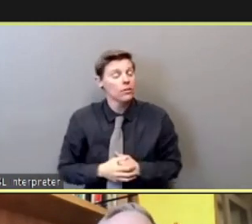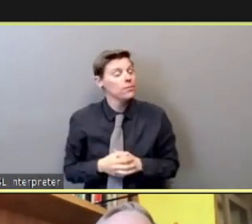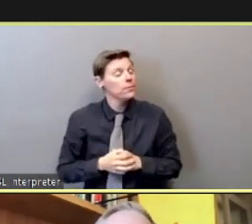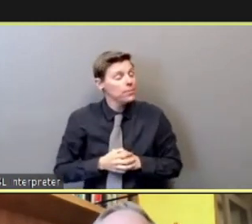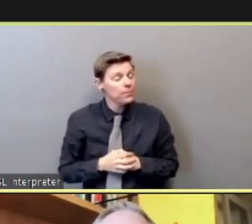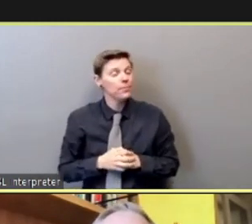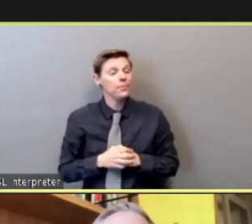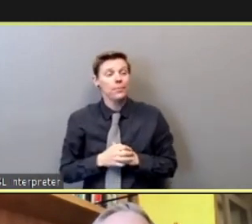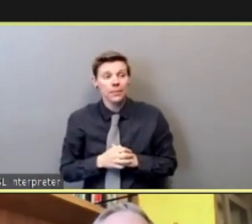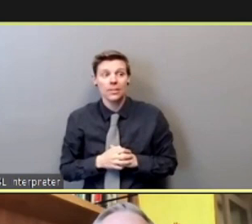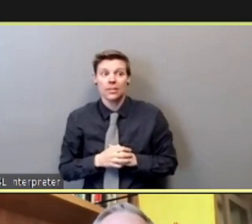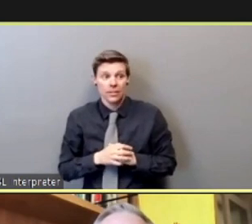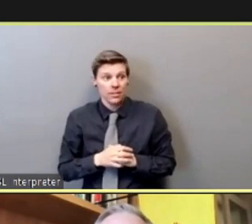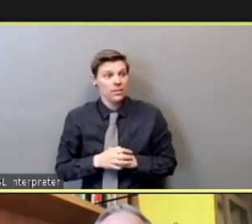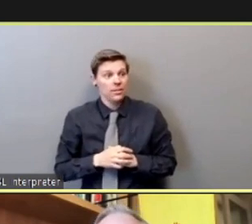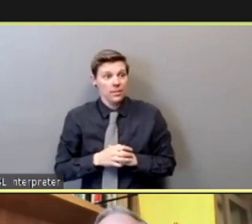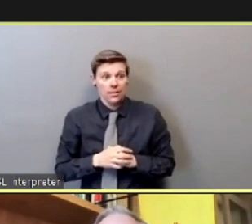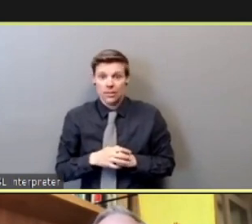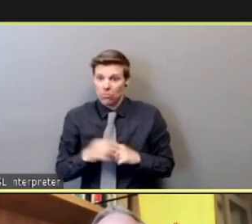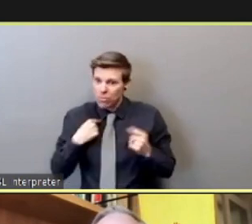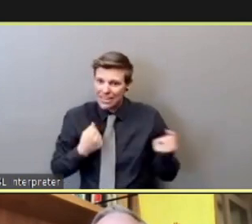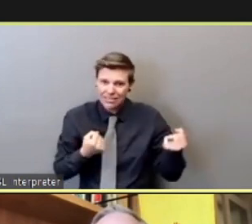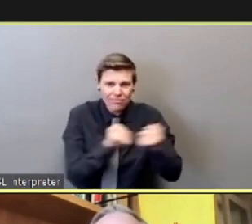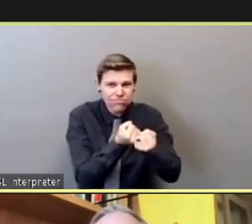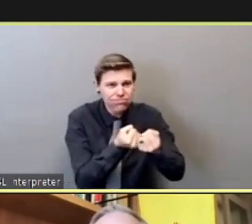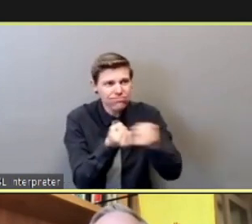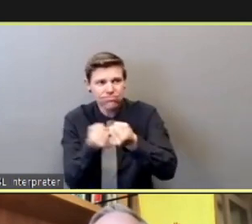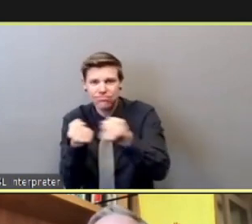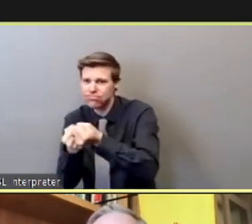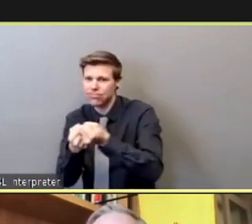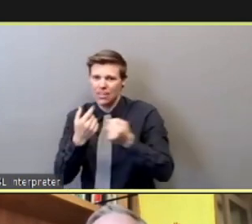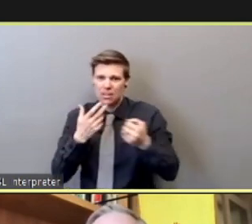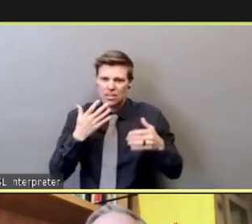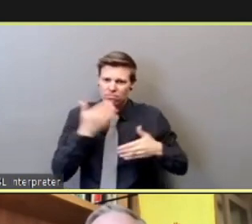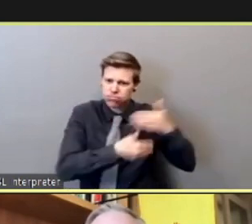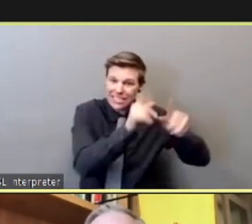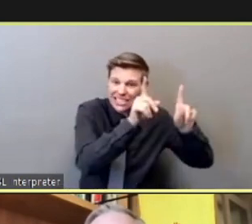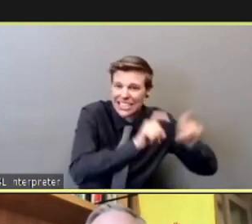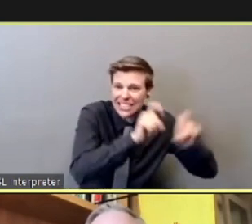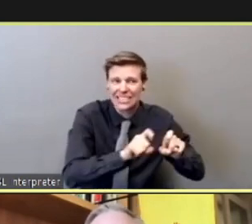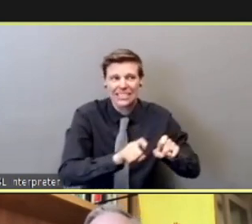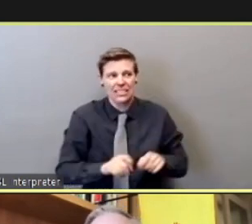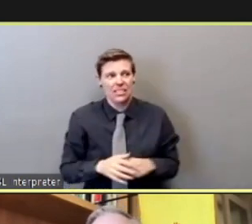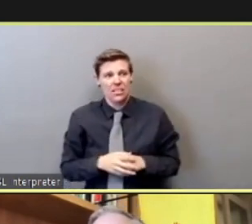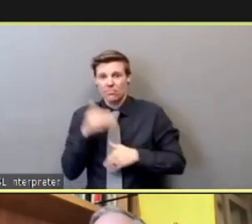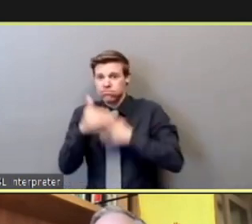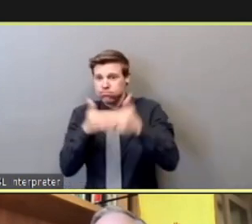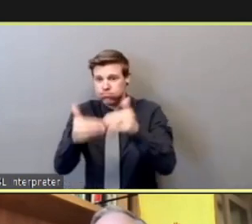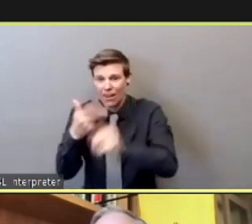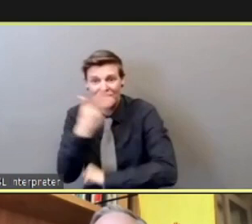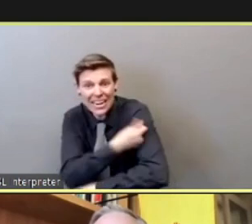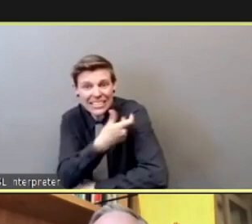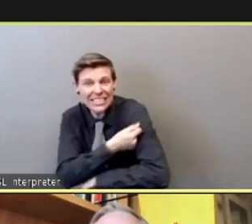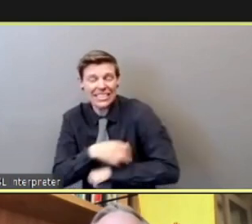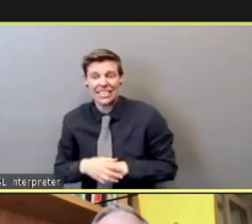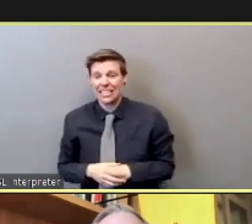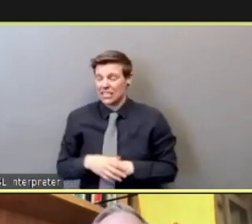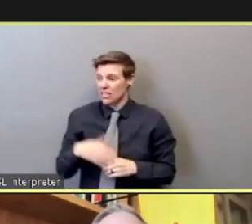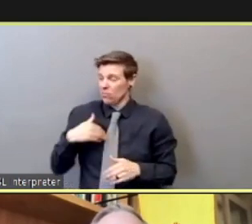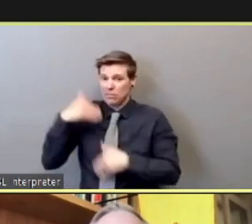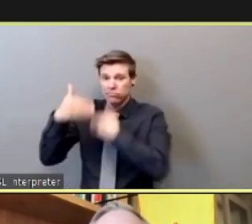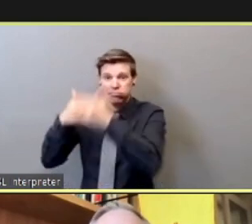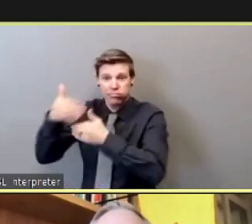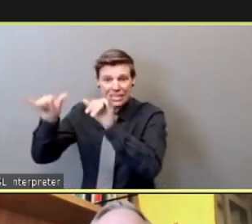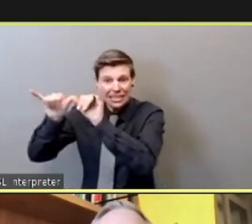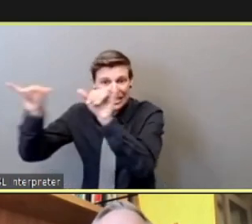effective interventions, particularly around testing and other things. But our vaccine effort here has been monumental,